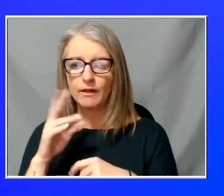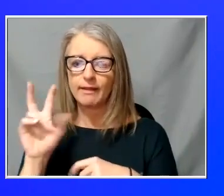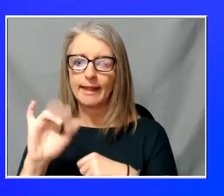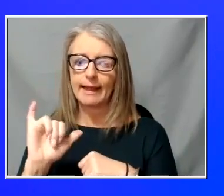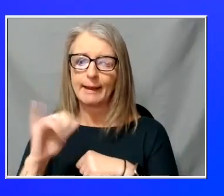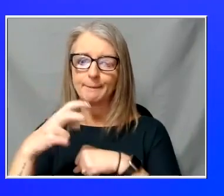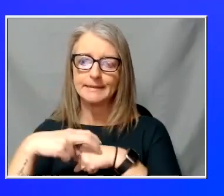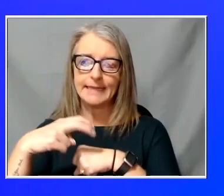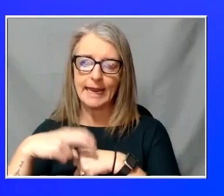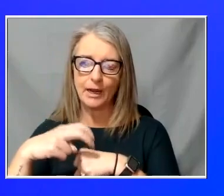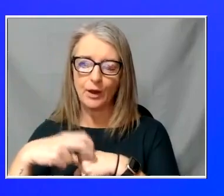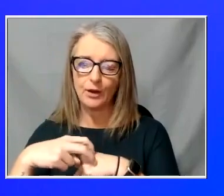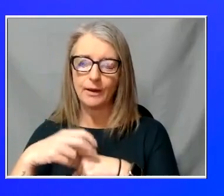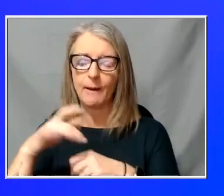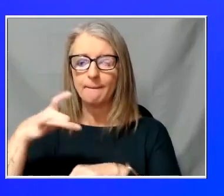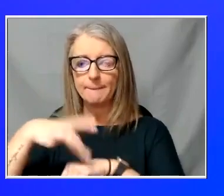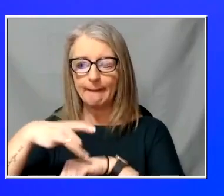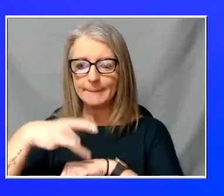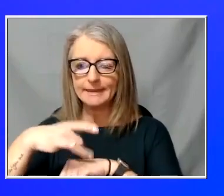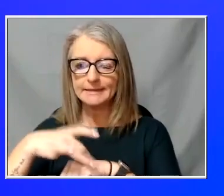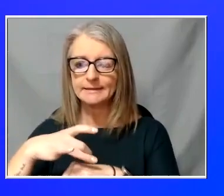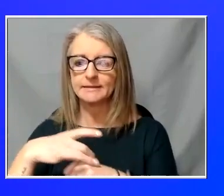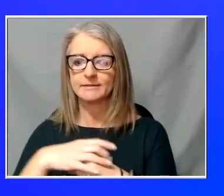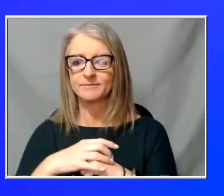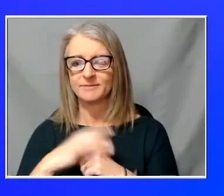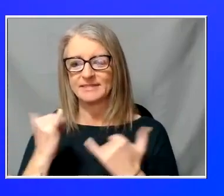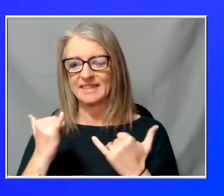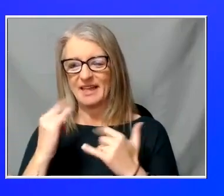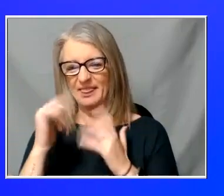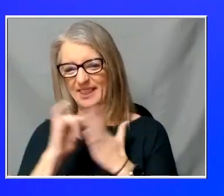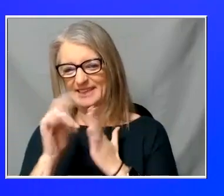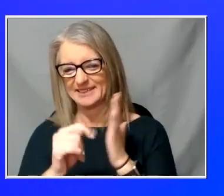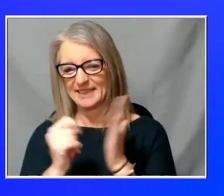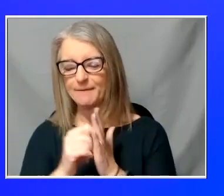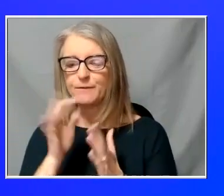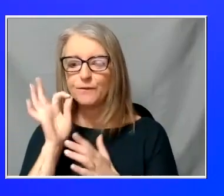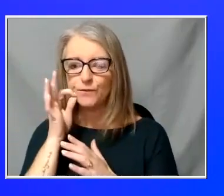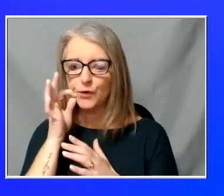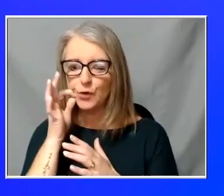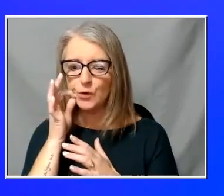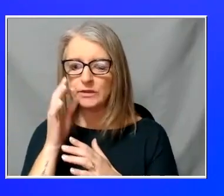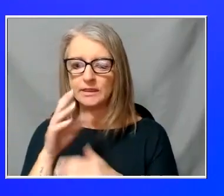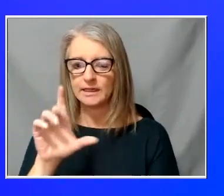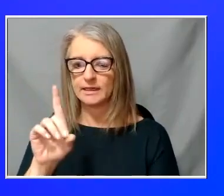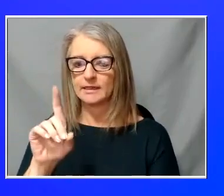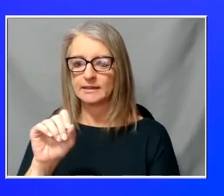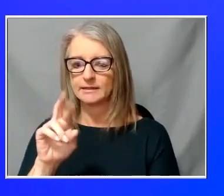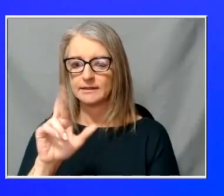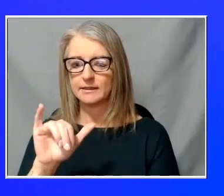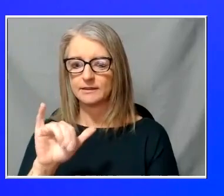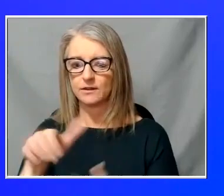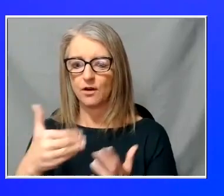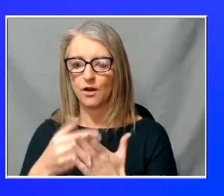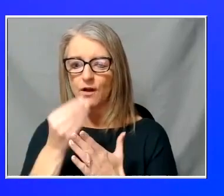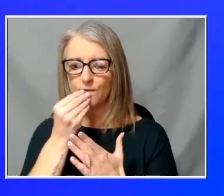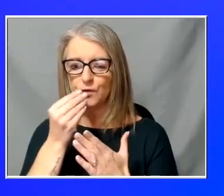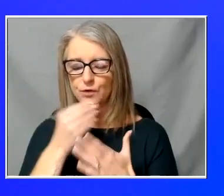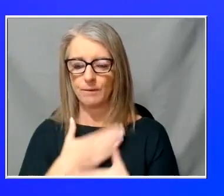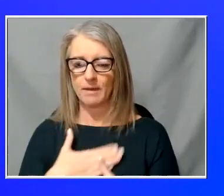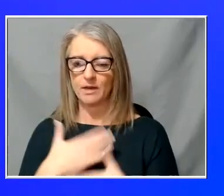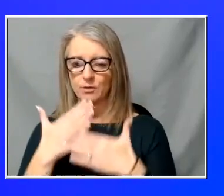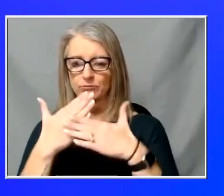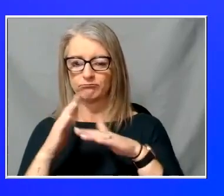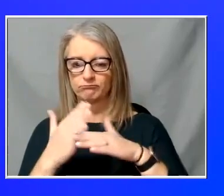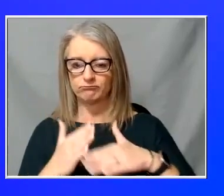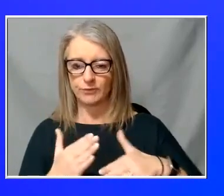potatoes, pumpkins, right? This is the season. Fruits and dairy, all these food your body will break down and turn